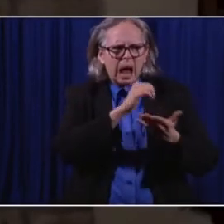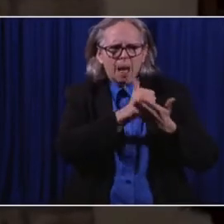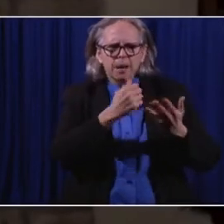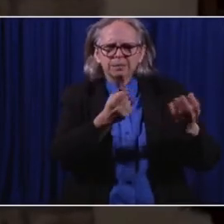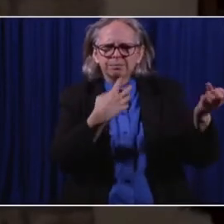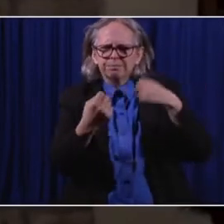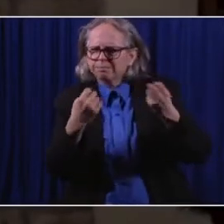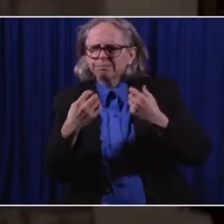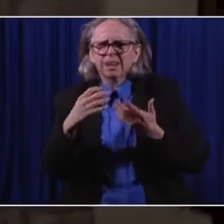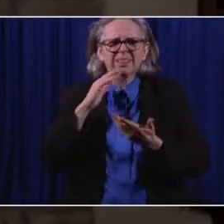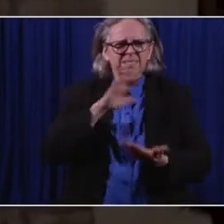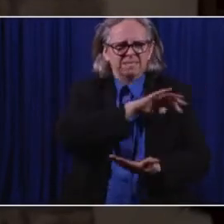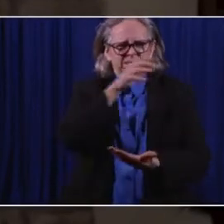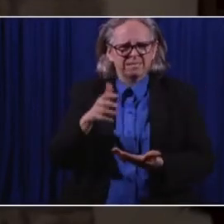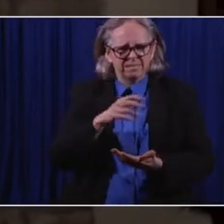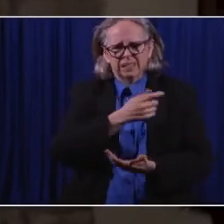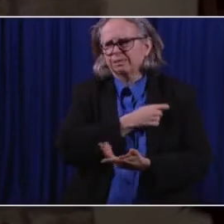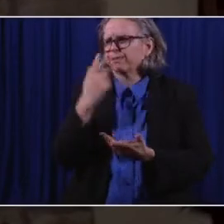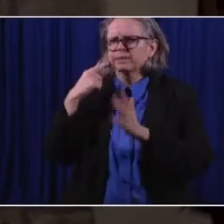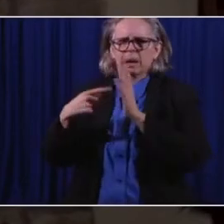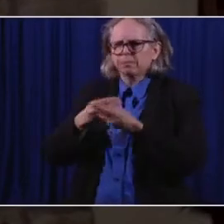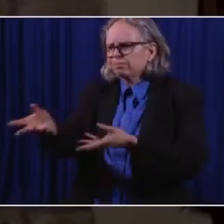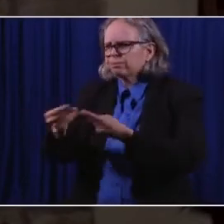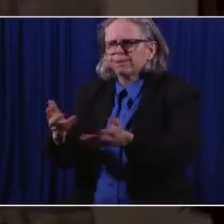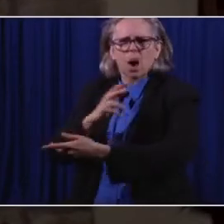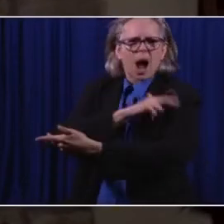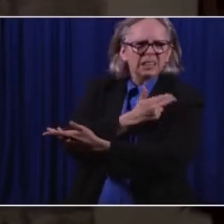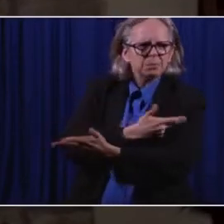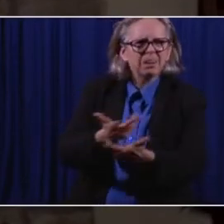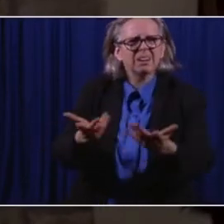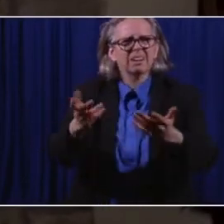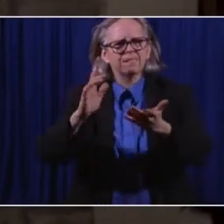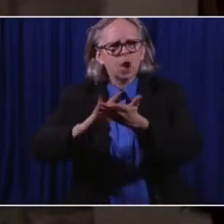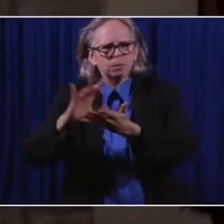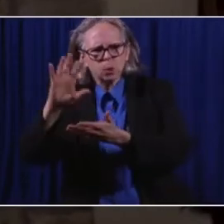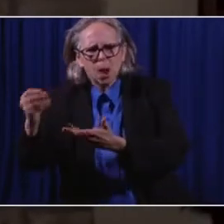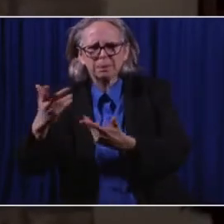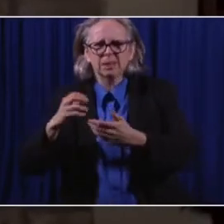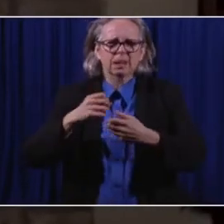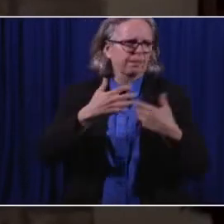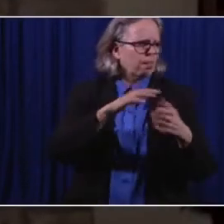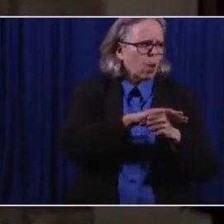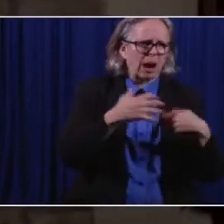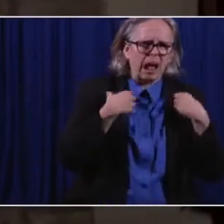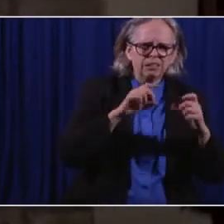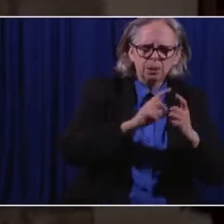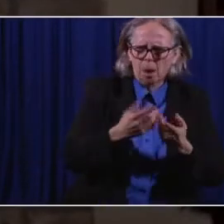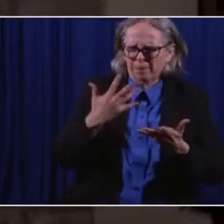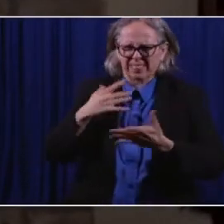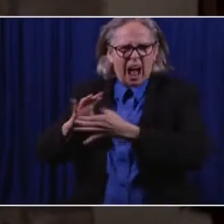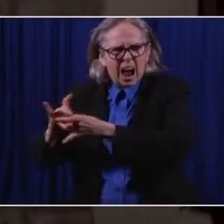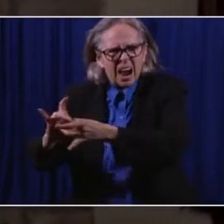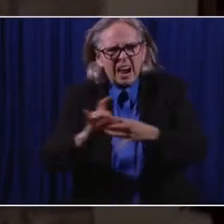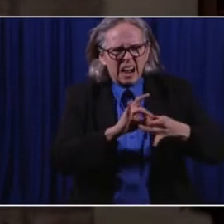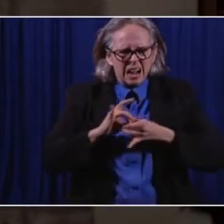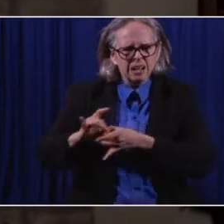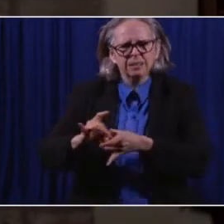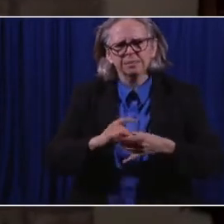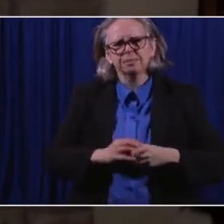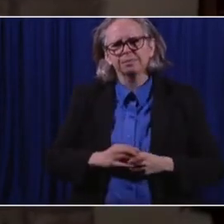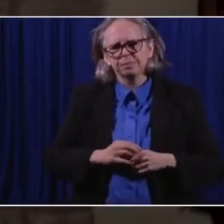about that. I was also working with our local health departments, and we work, you know, every day with the four pharmacy companies.